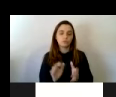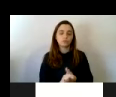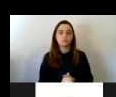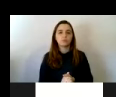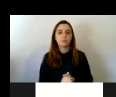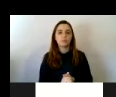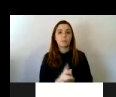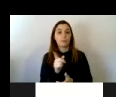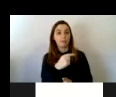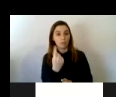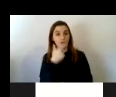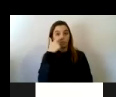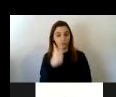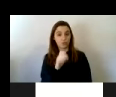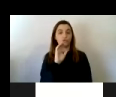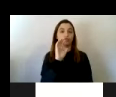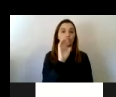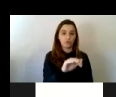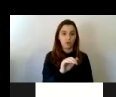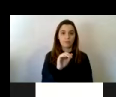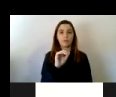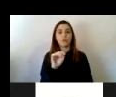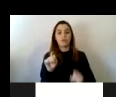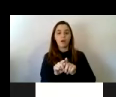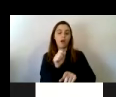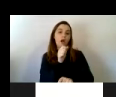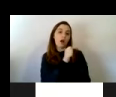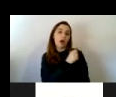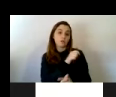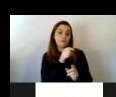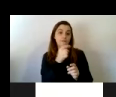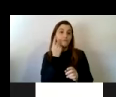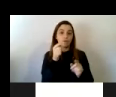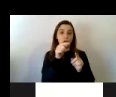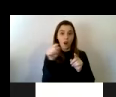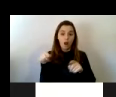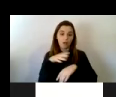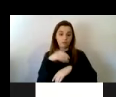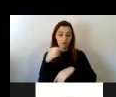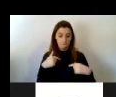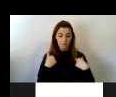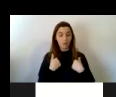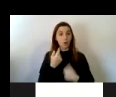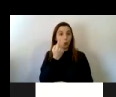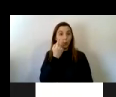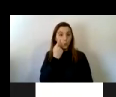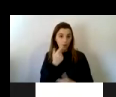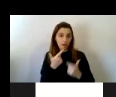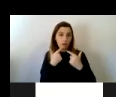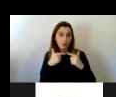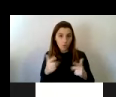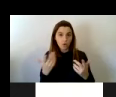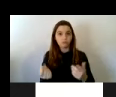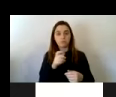recruit people from the stakeholder groups that they can talk the language. Yeah, such as Arabic language,